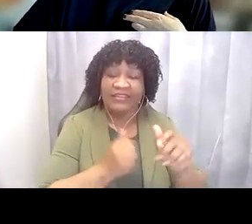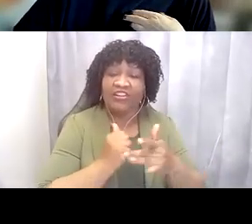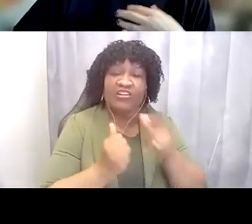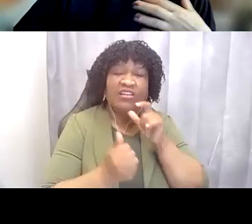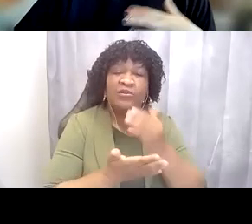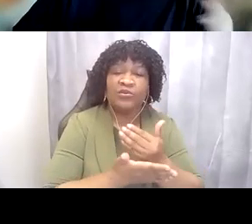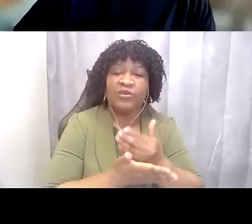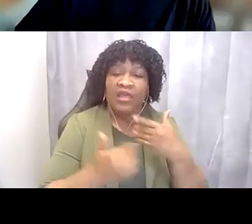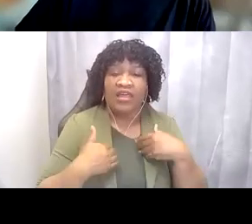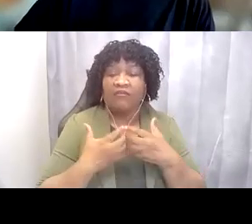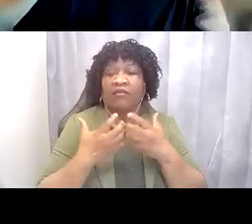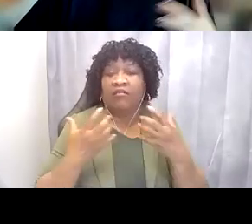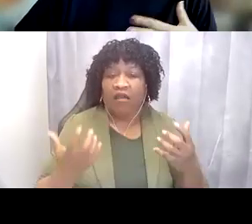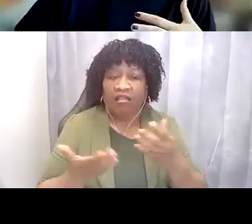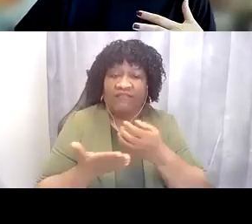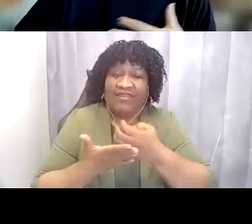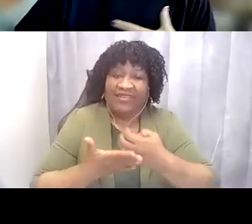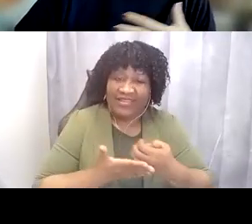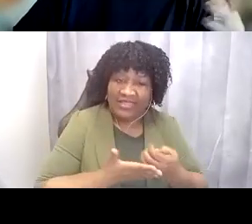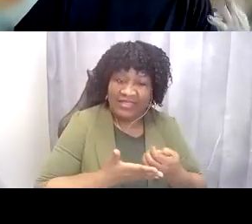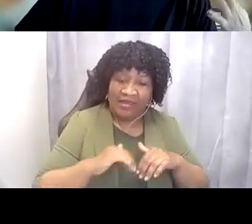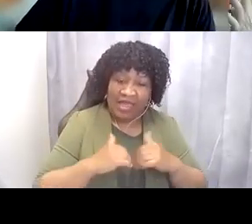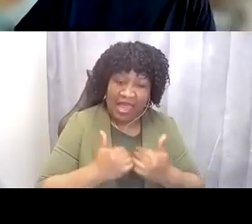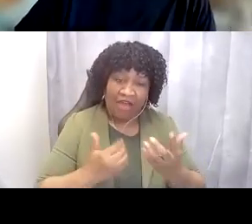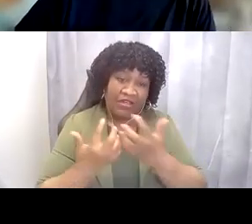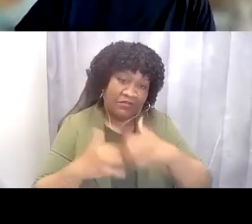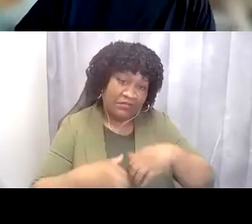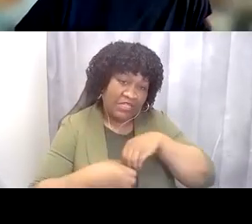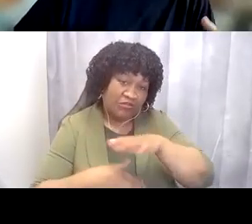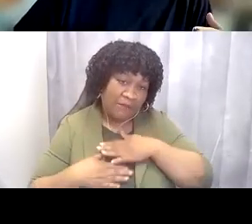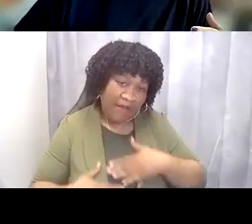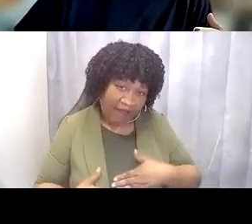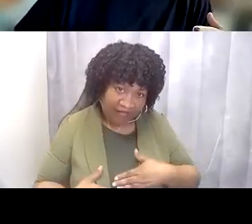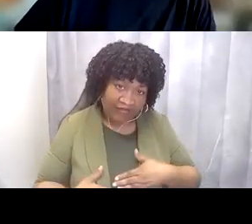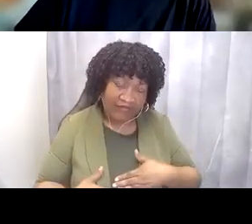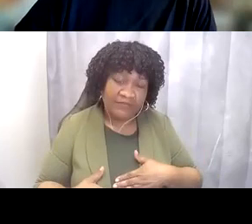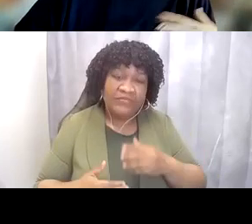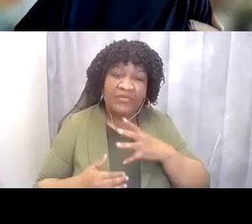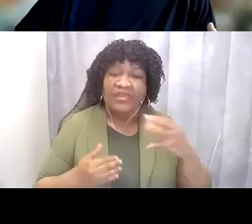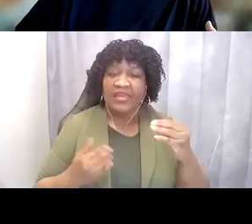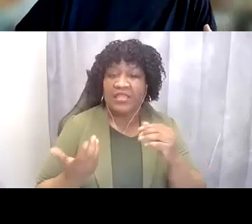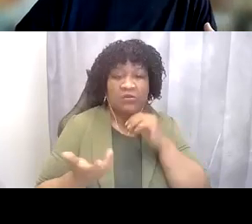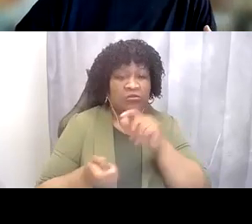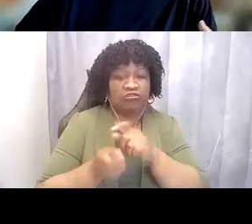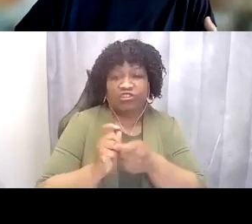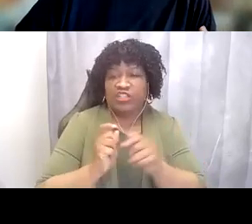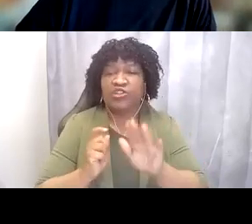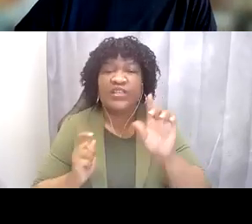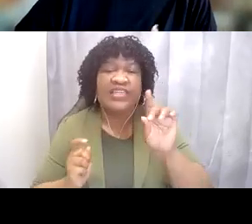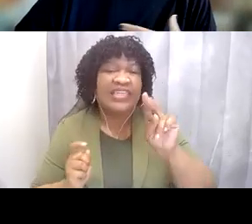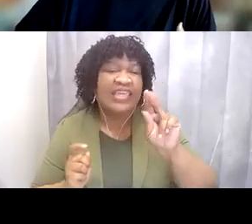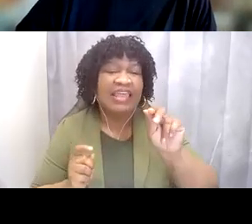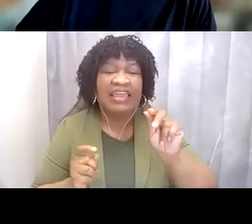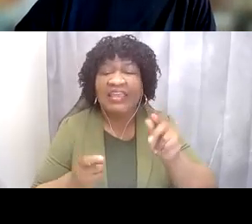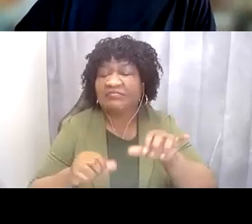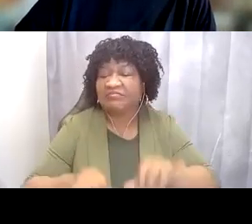we have a lot of evidence of how it works in the bodies, and it's not going to change your DNA